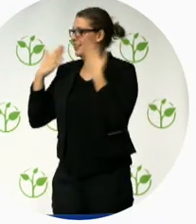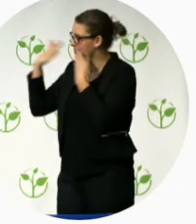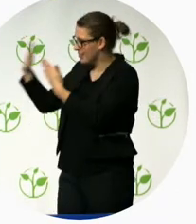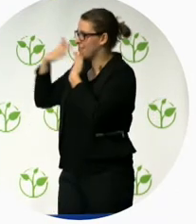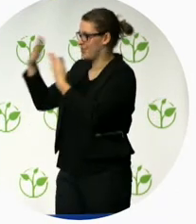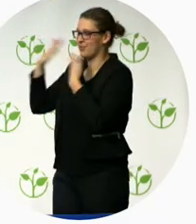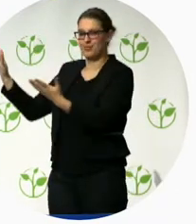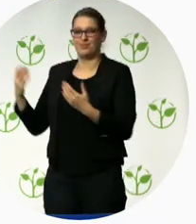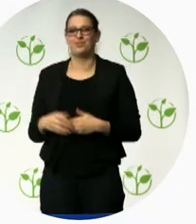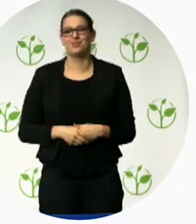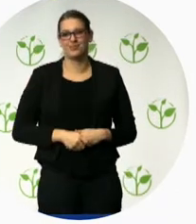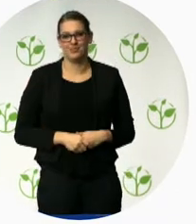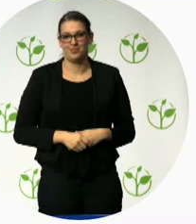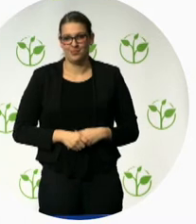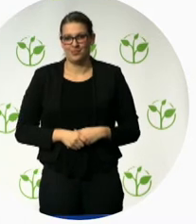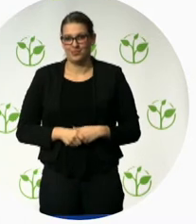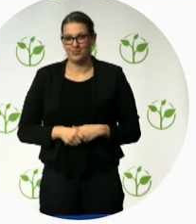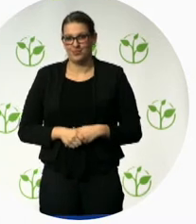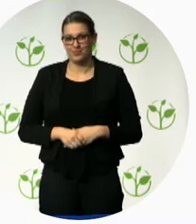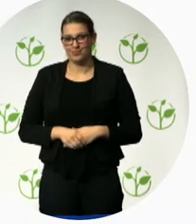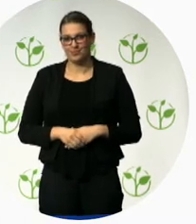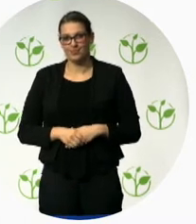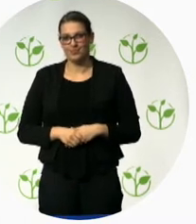Thank you. Anybody else?